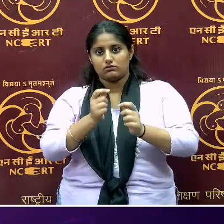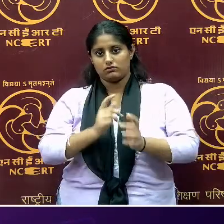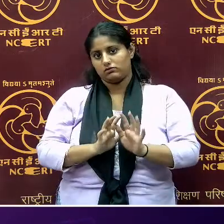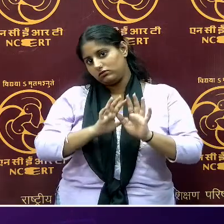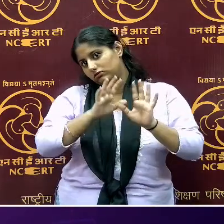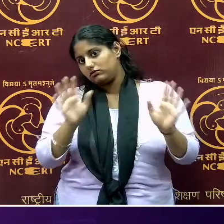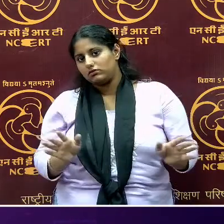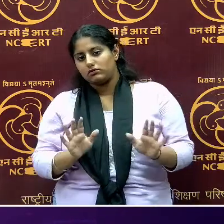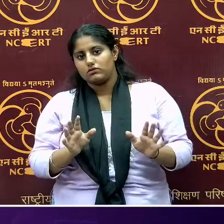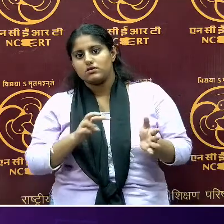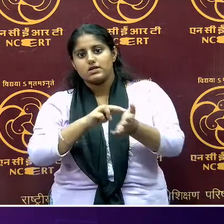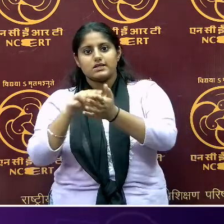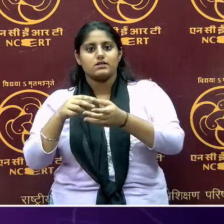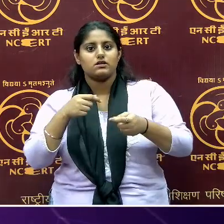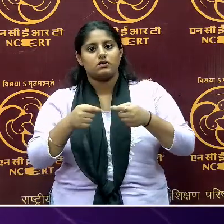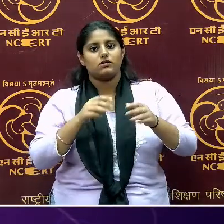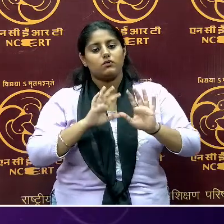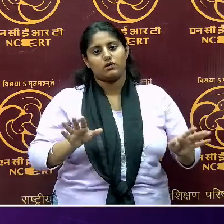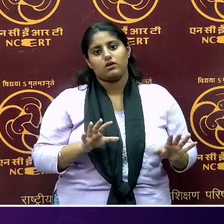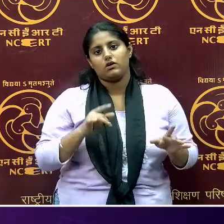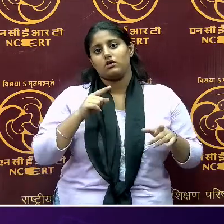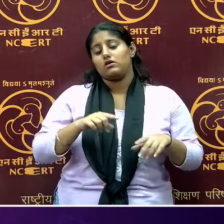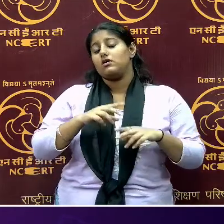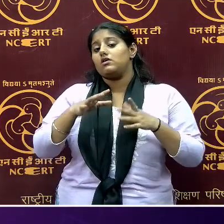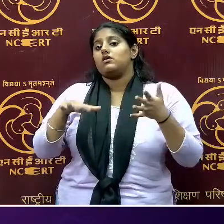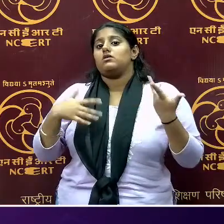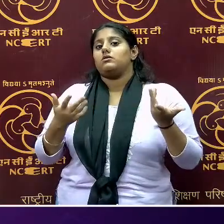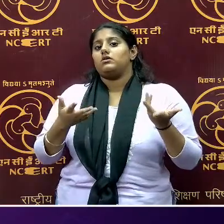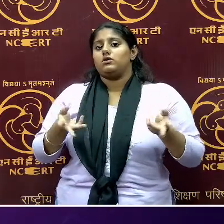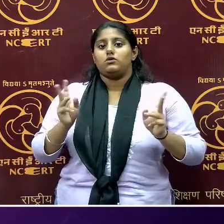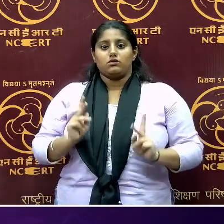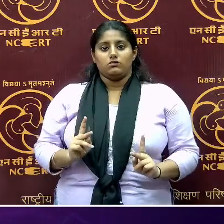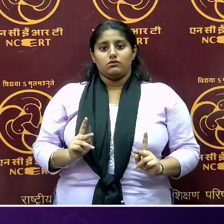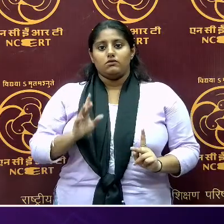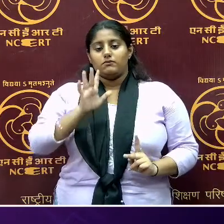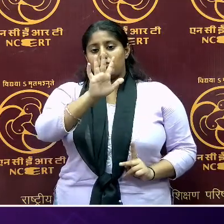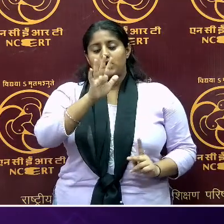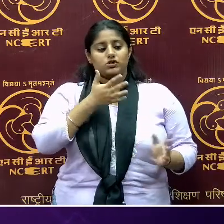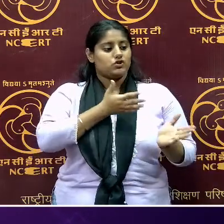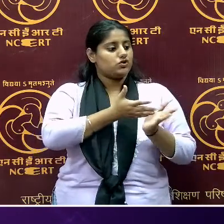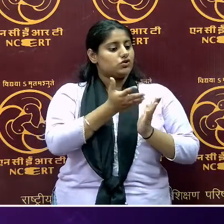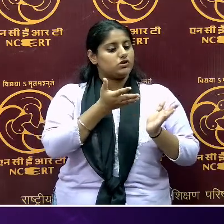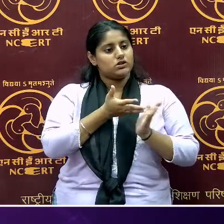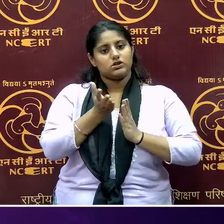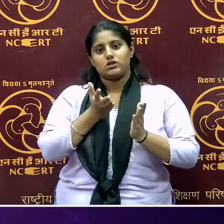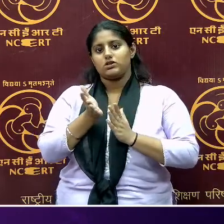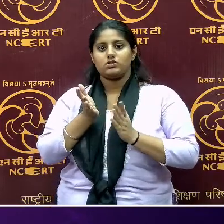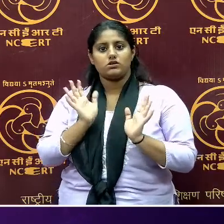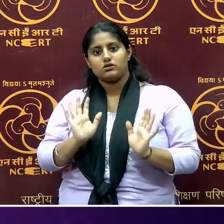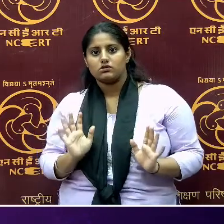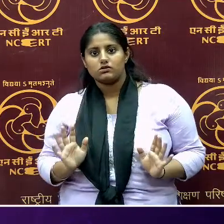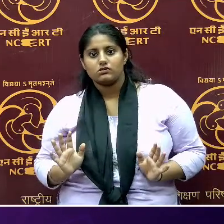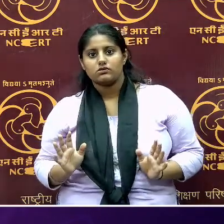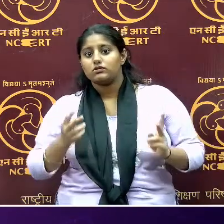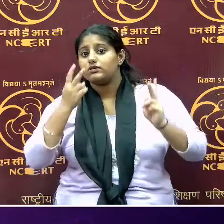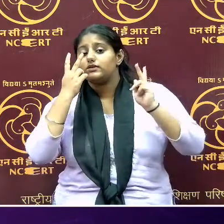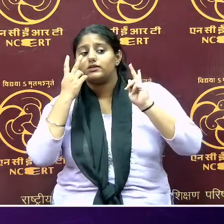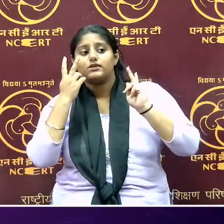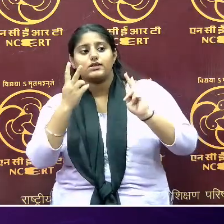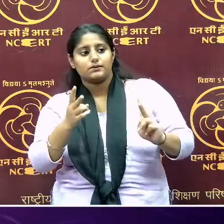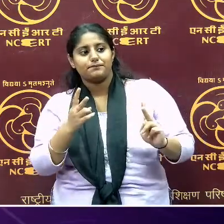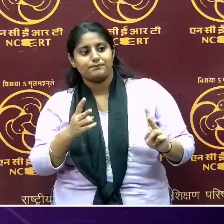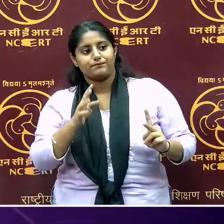it? Arrange the 18 horses in table with 5 on each side was the trick he had used. Look here,